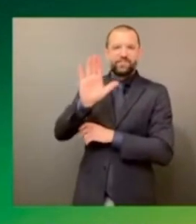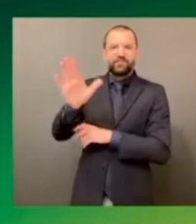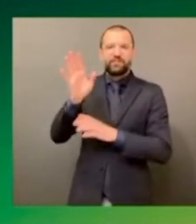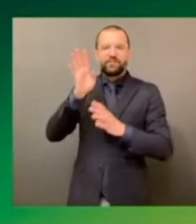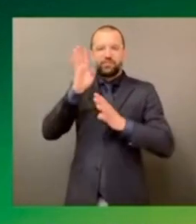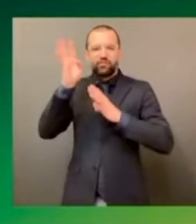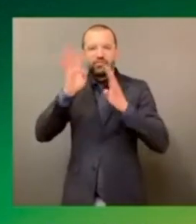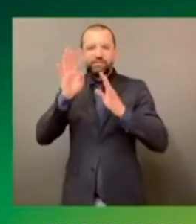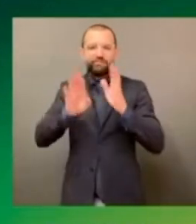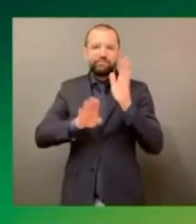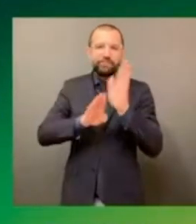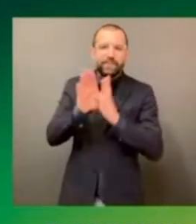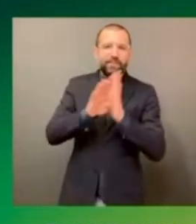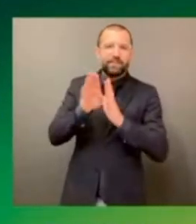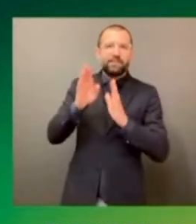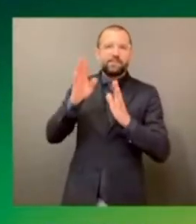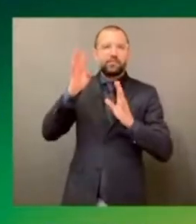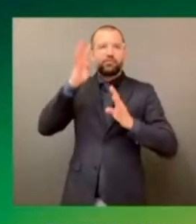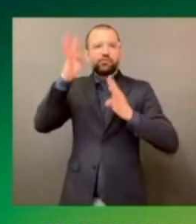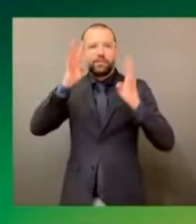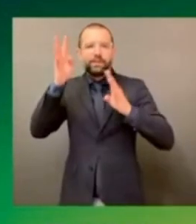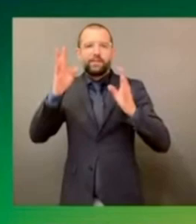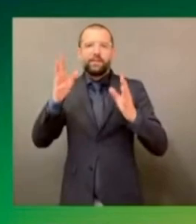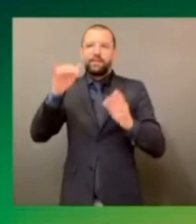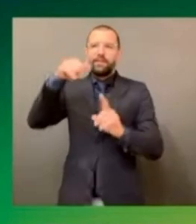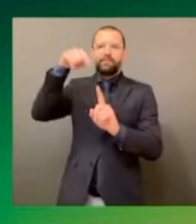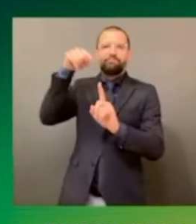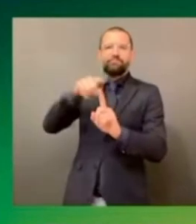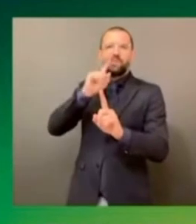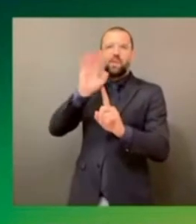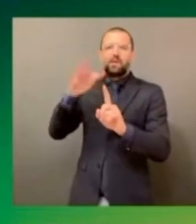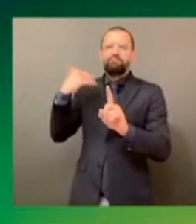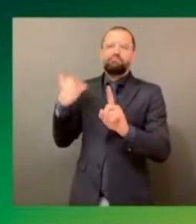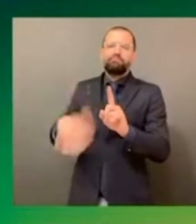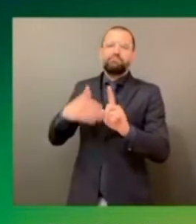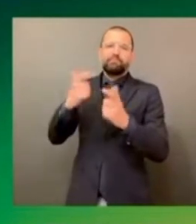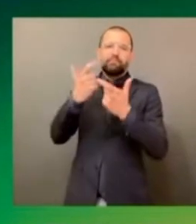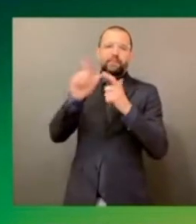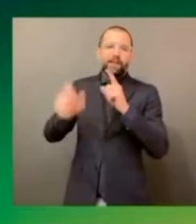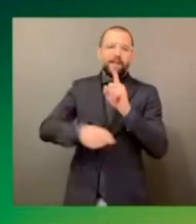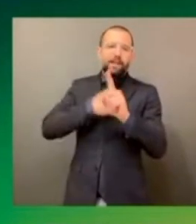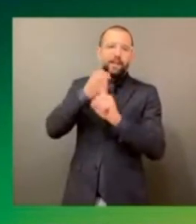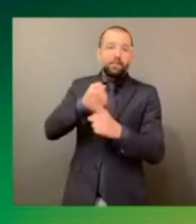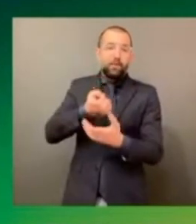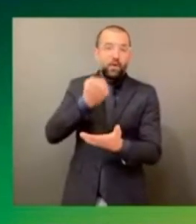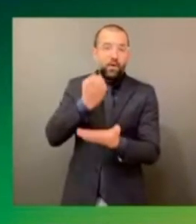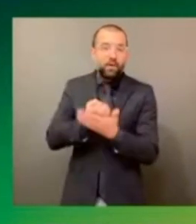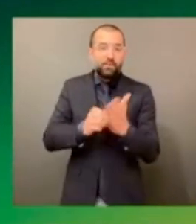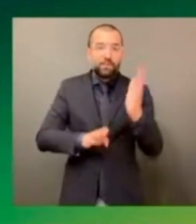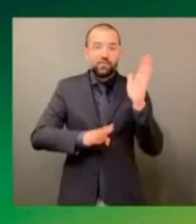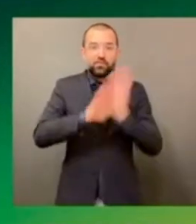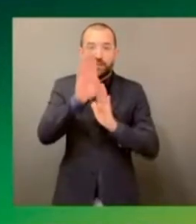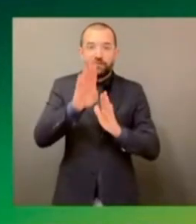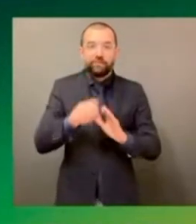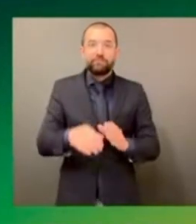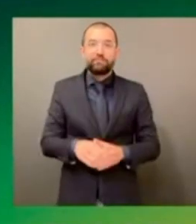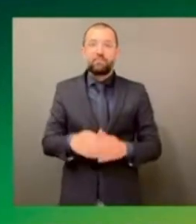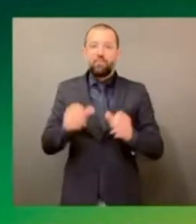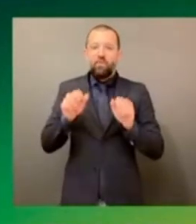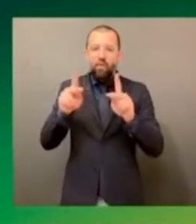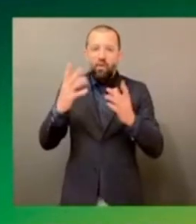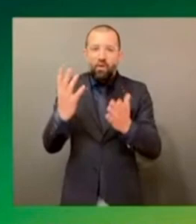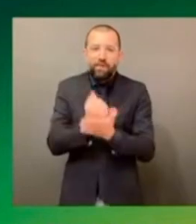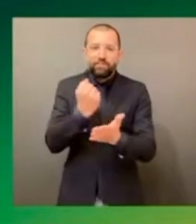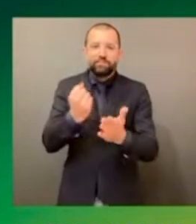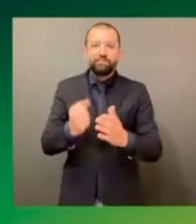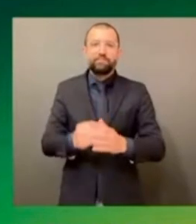unlock incredible economic growth and opportunities, not only for the people of the 54